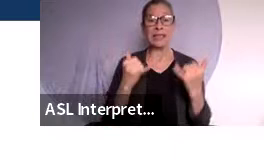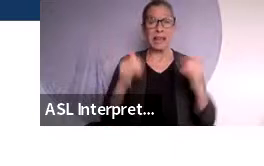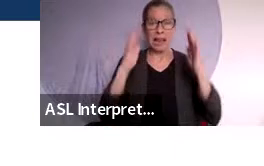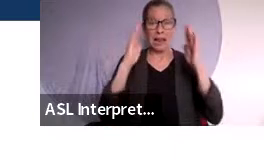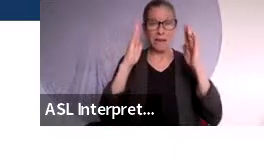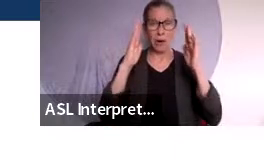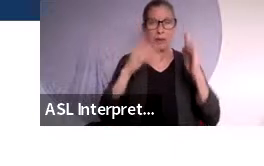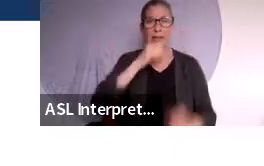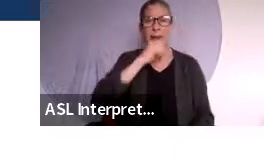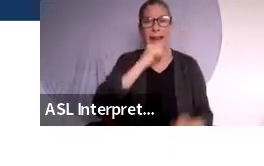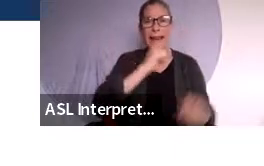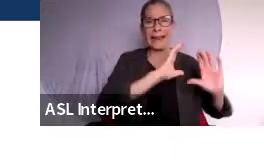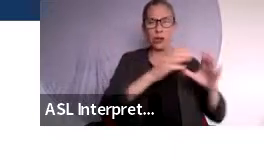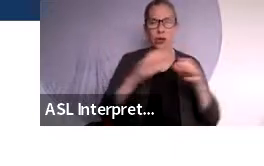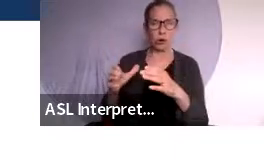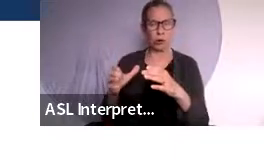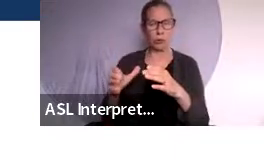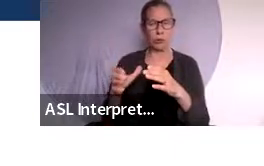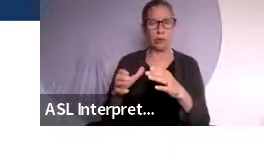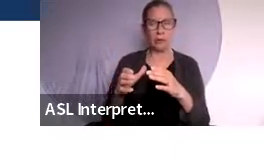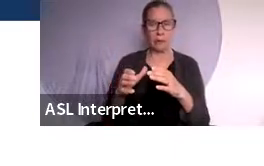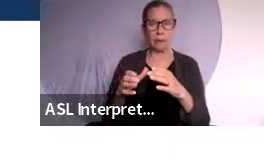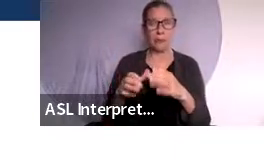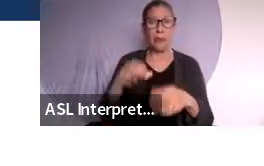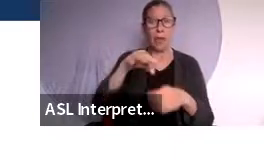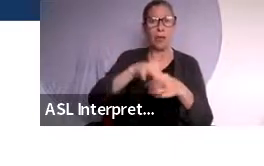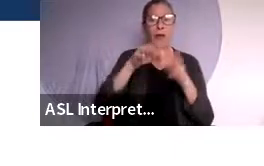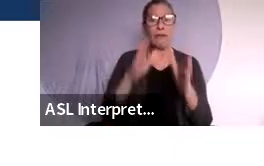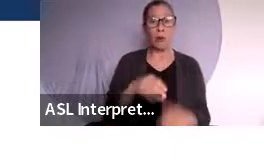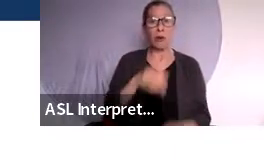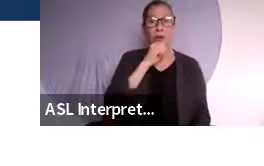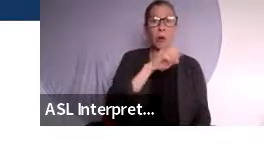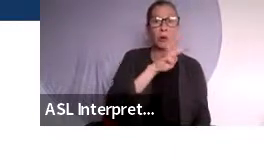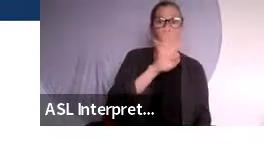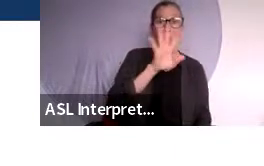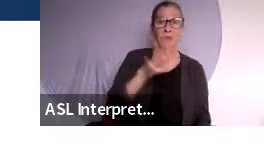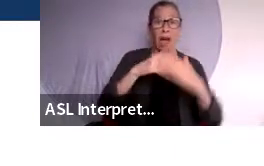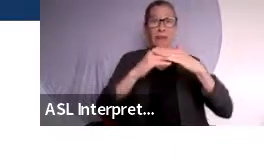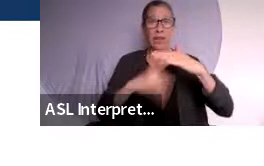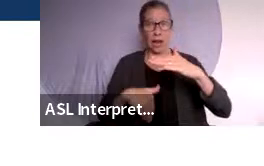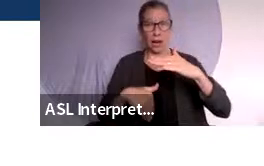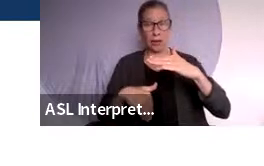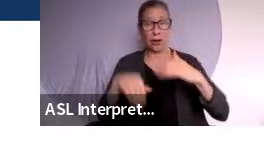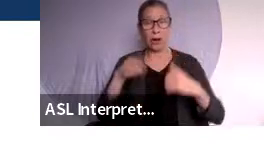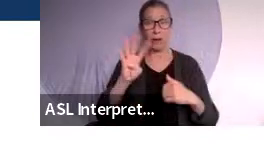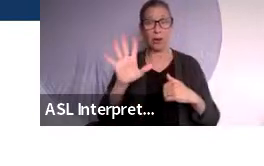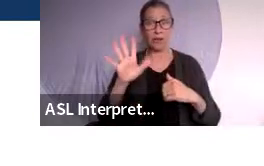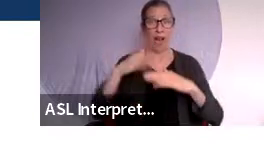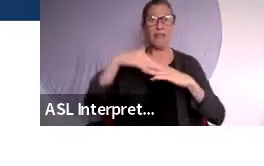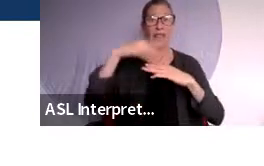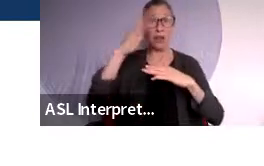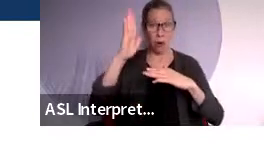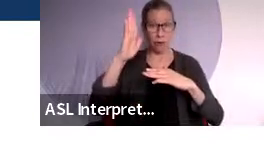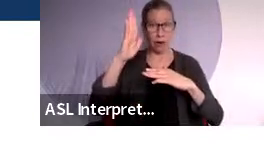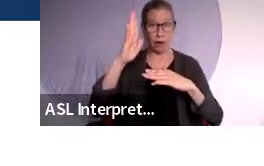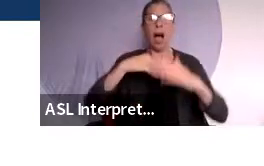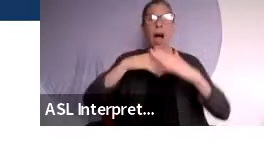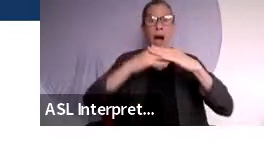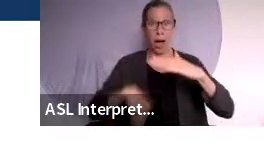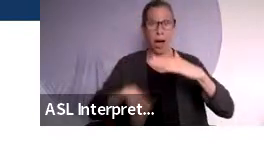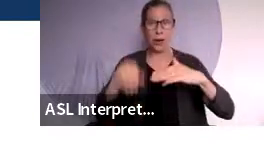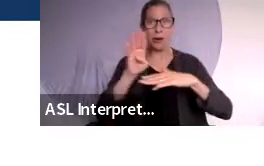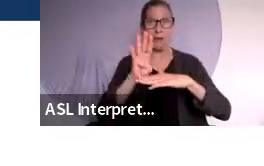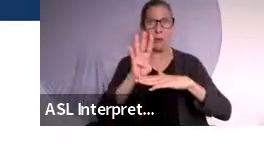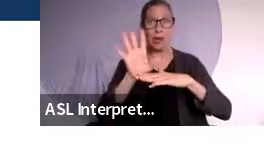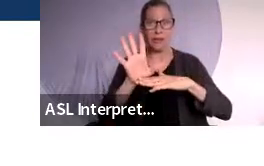on age groups, those voters who are 45 and under, and those who are 45 and over, sorry, 40 under 45 and